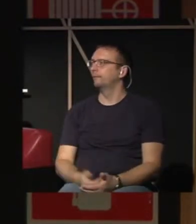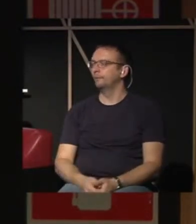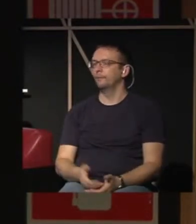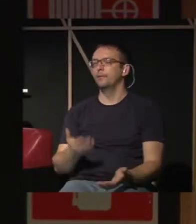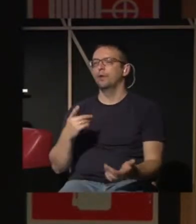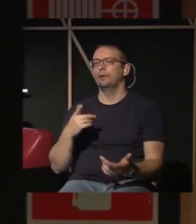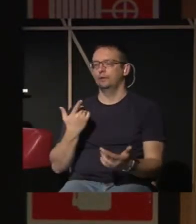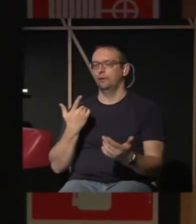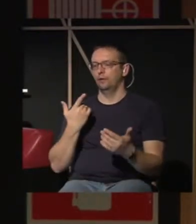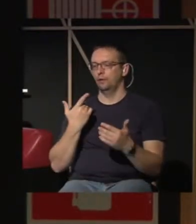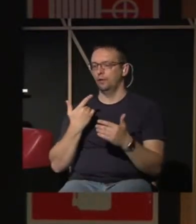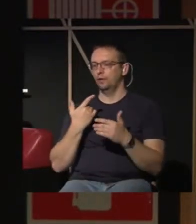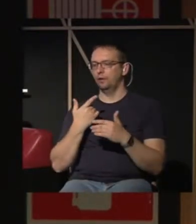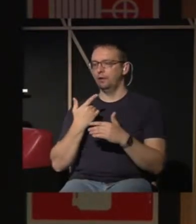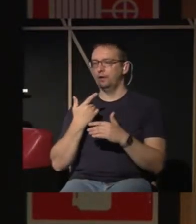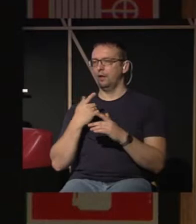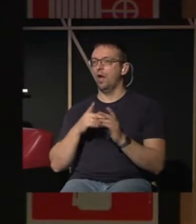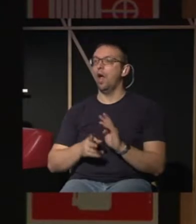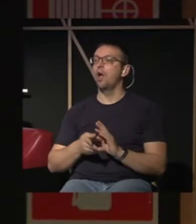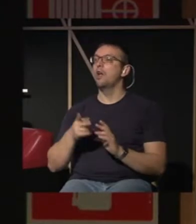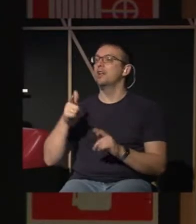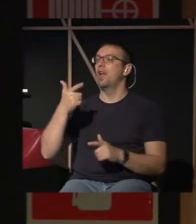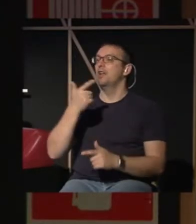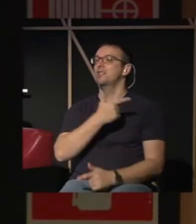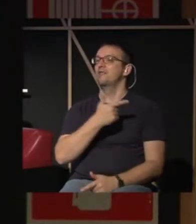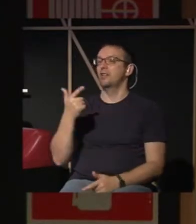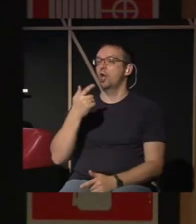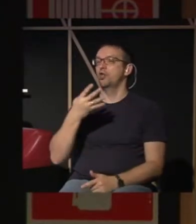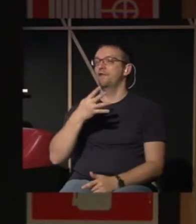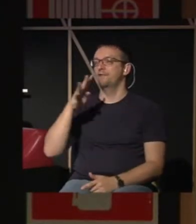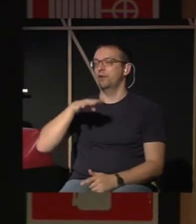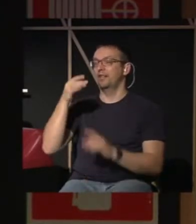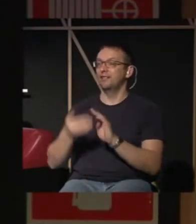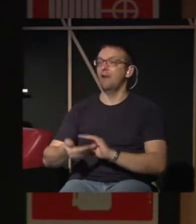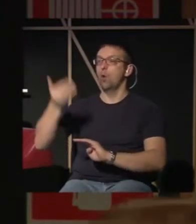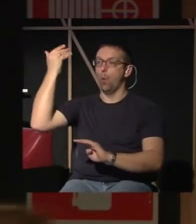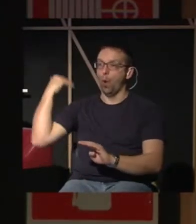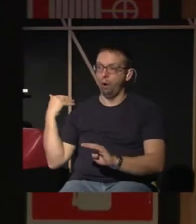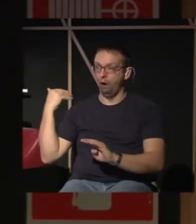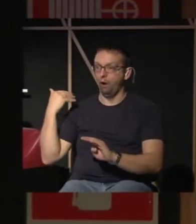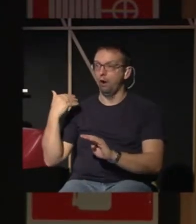before 2014 was that FIFA and the local organizing committee